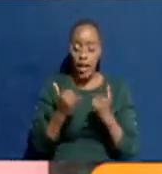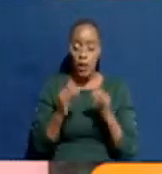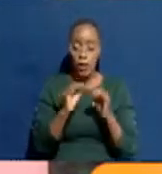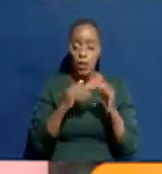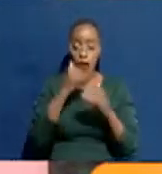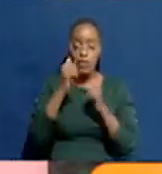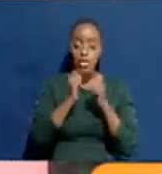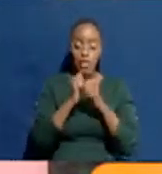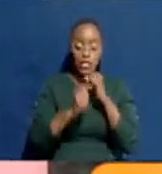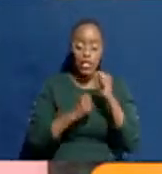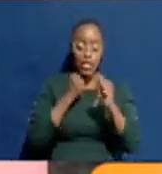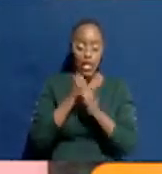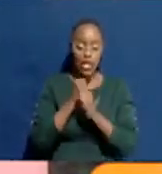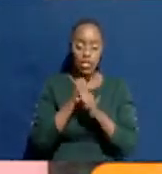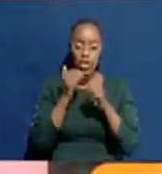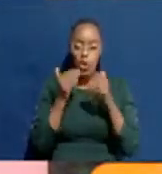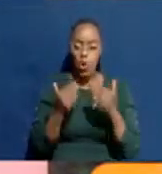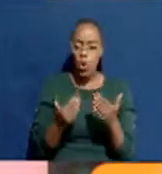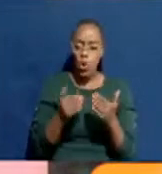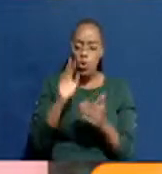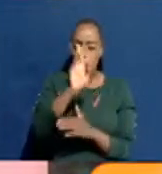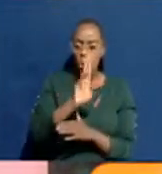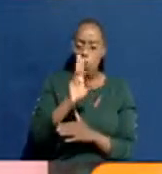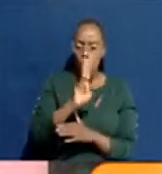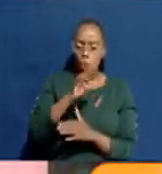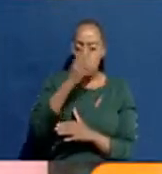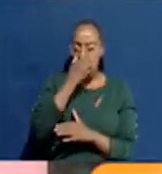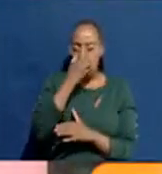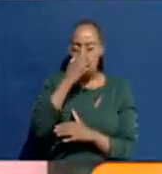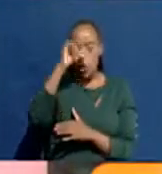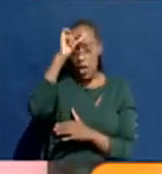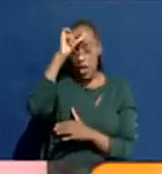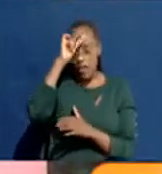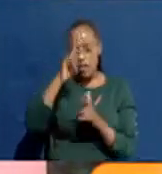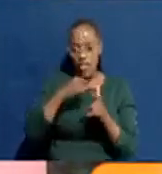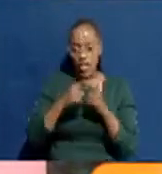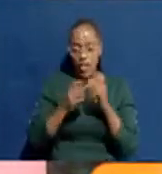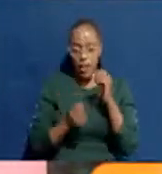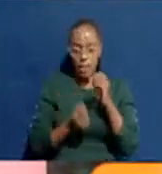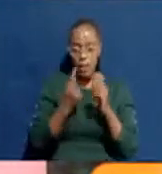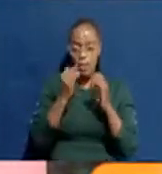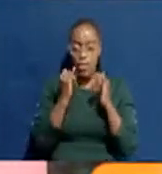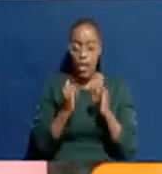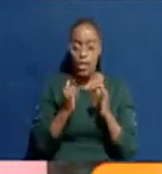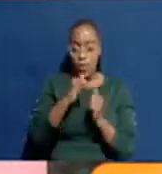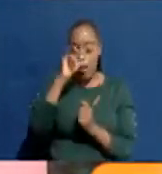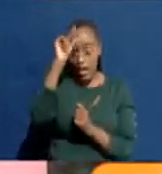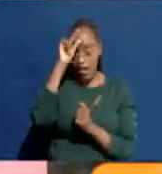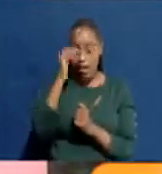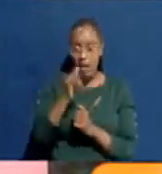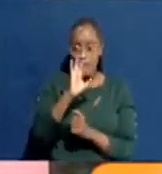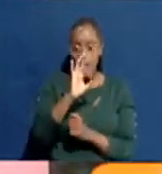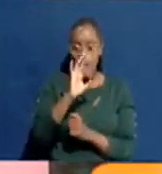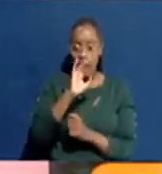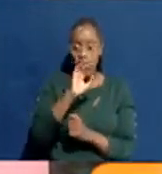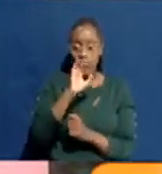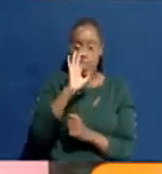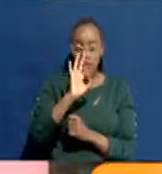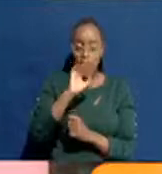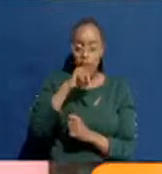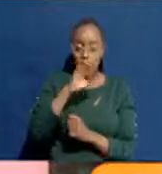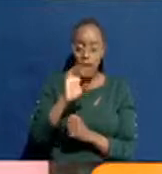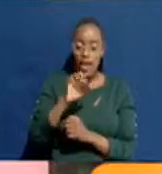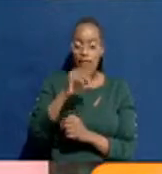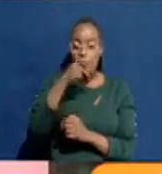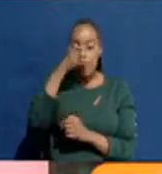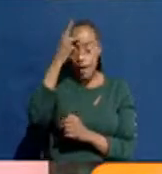10 years of the Uhuru Ruto administration and coming in with this administration. FPE is no longer FPE. Parents are